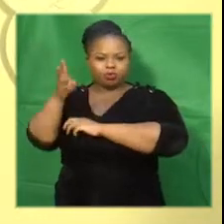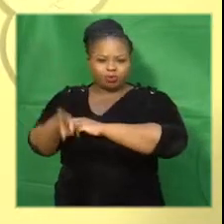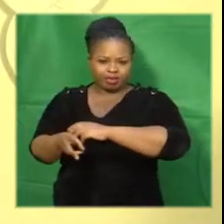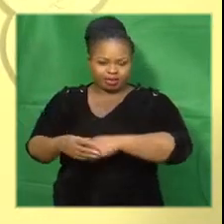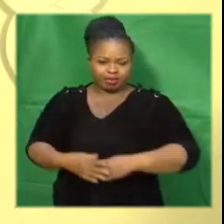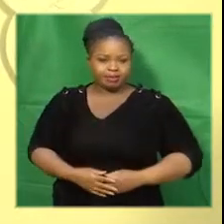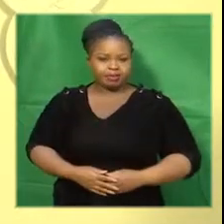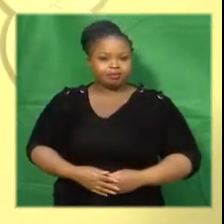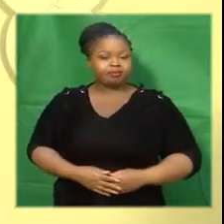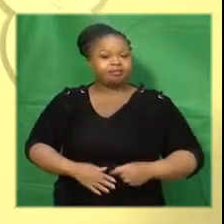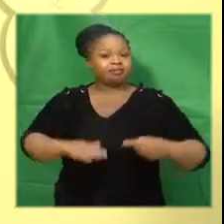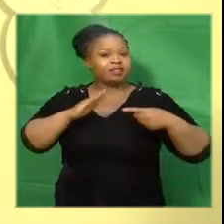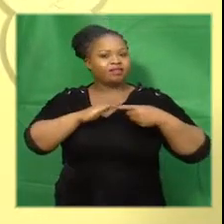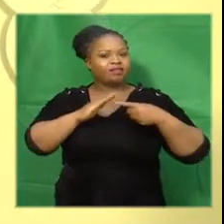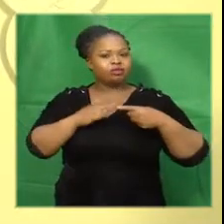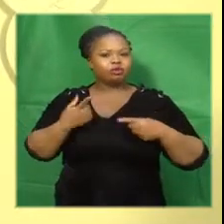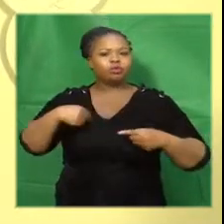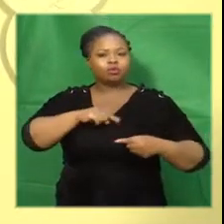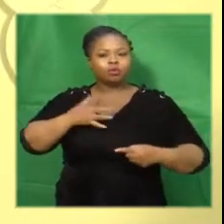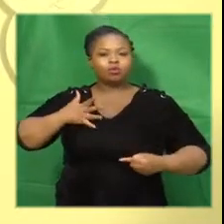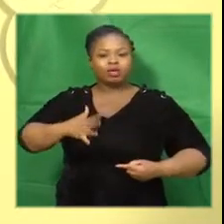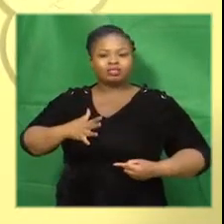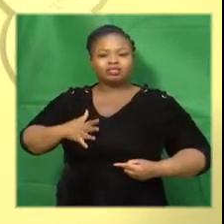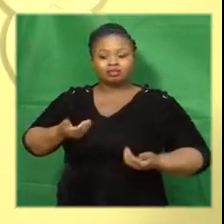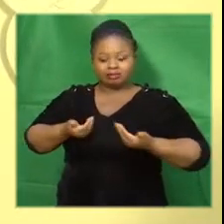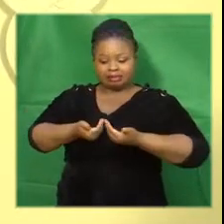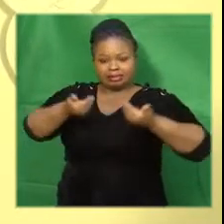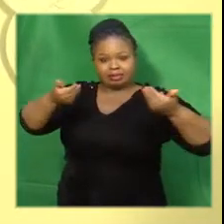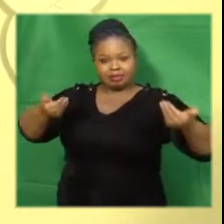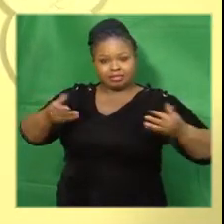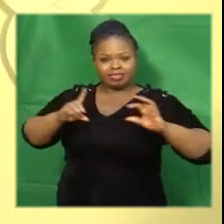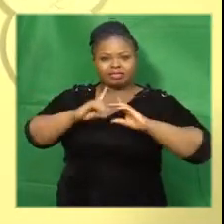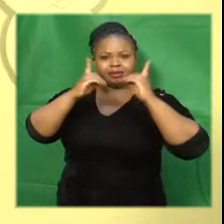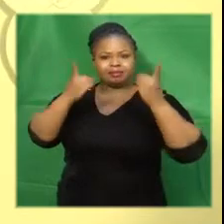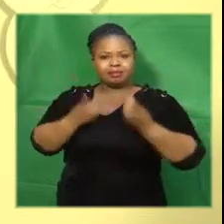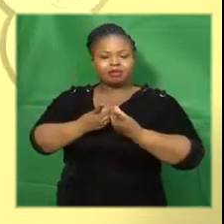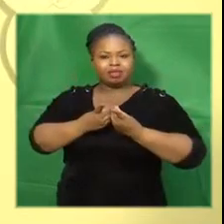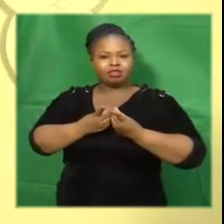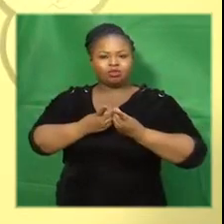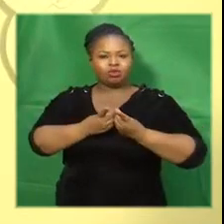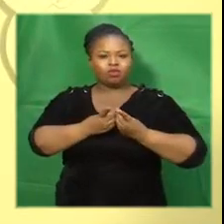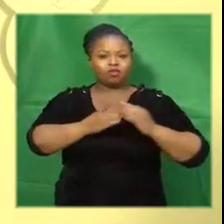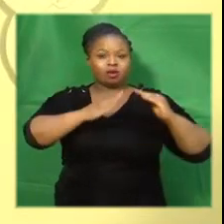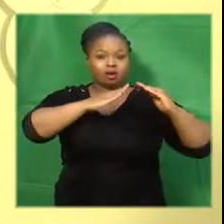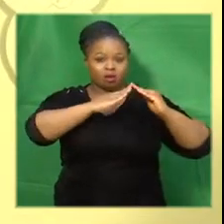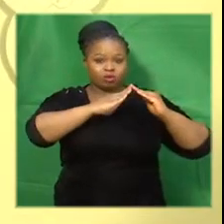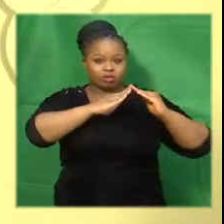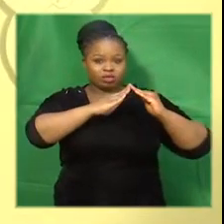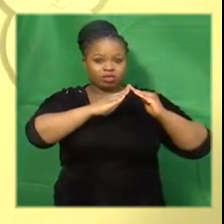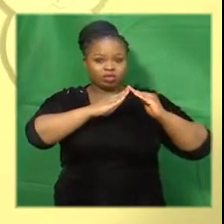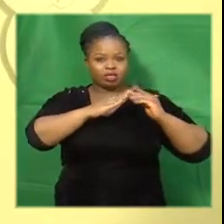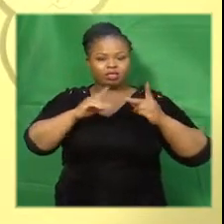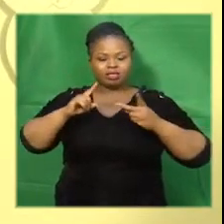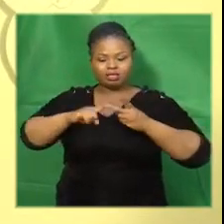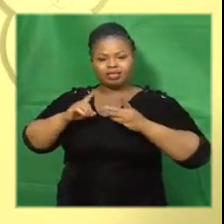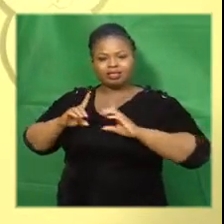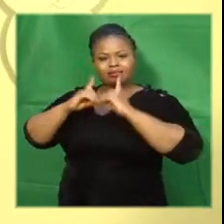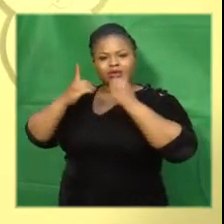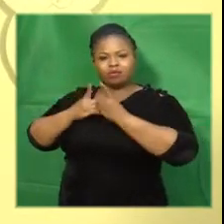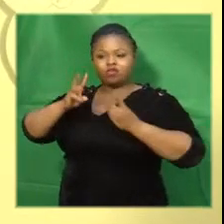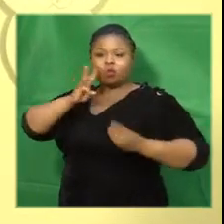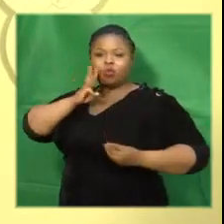these is to separate the Ministry of Human Settlements from the Ministry of Water and